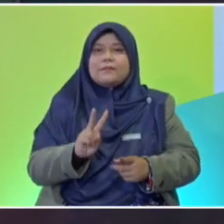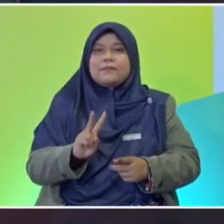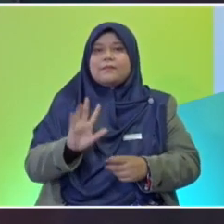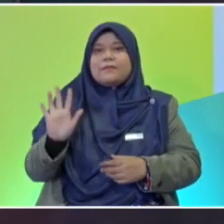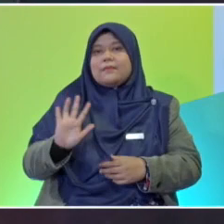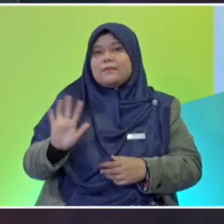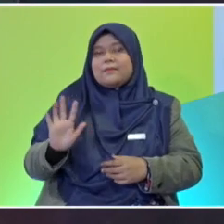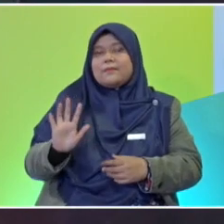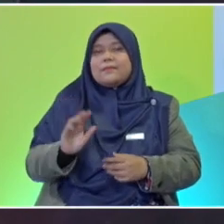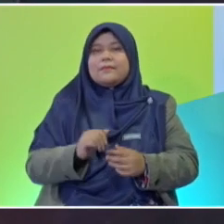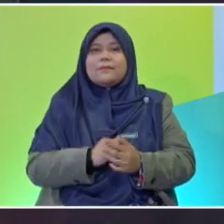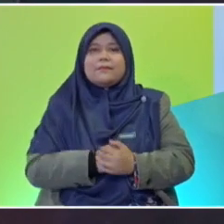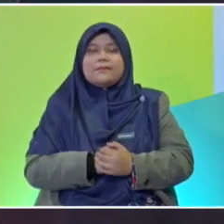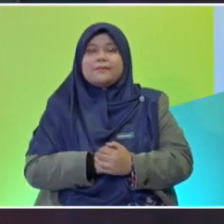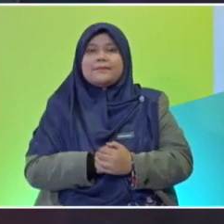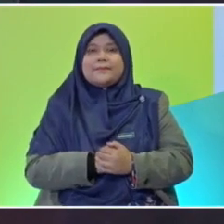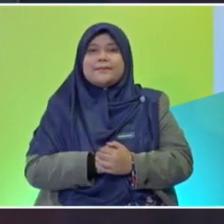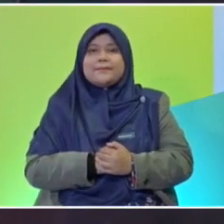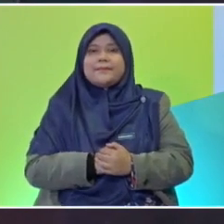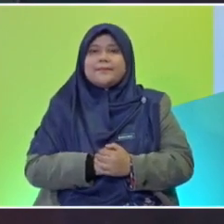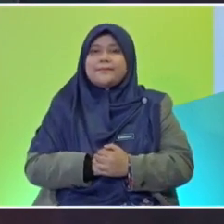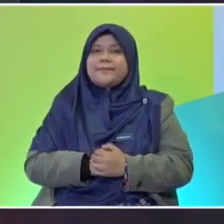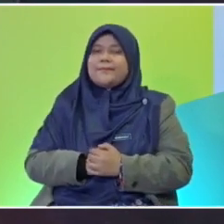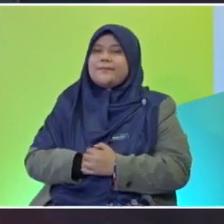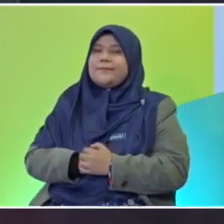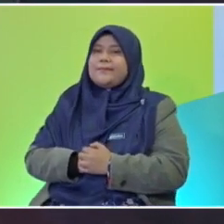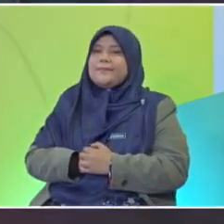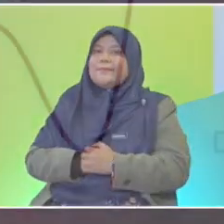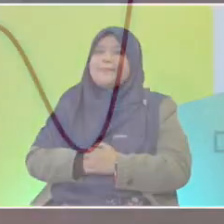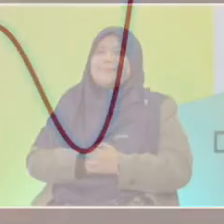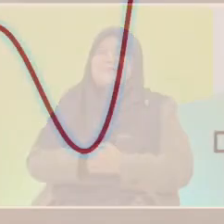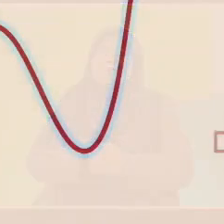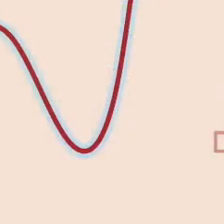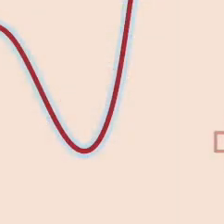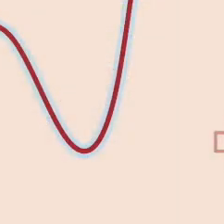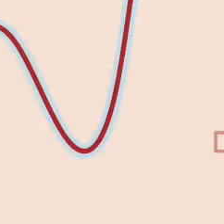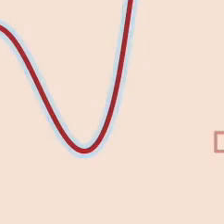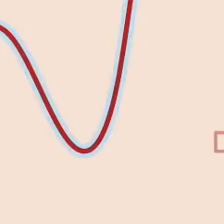Bye! Bye. Okay, so this one goes...